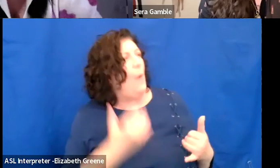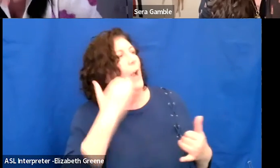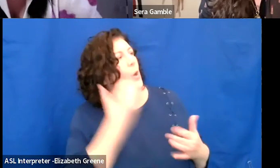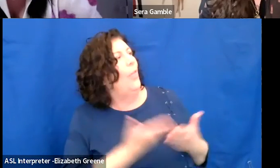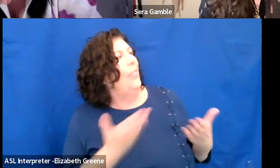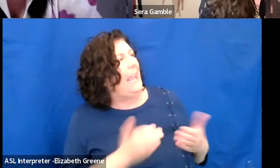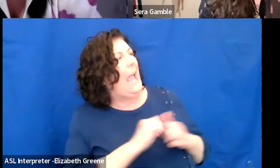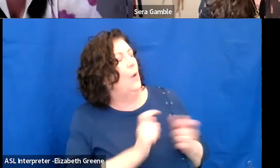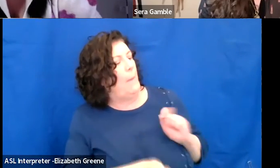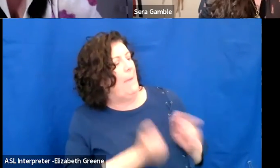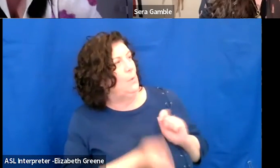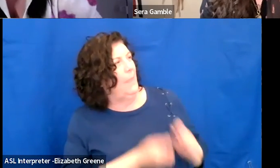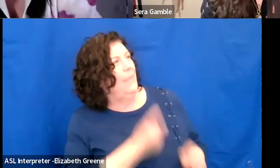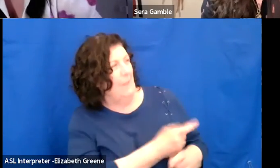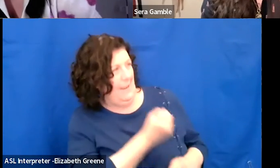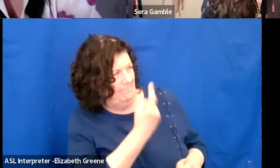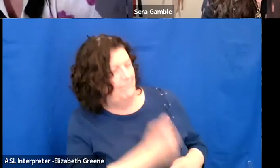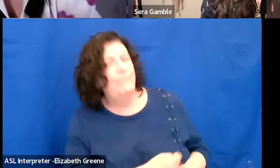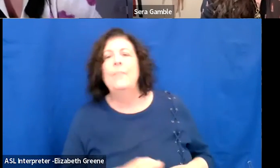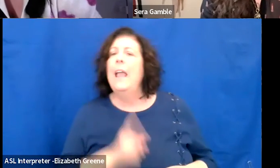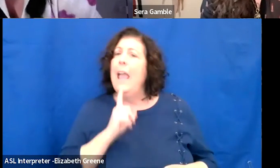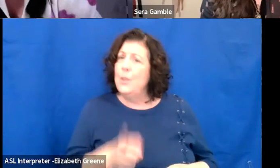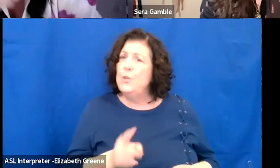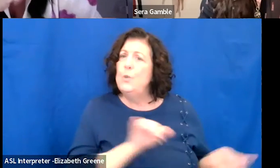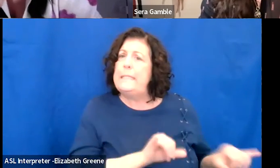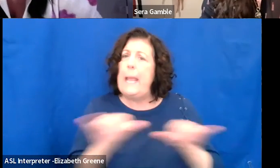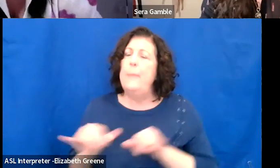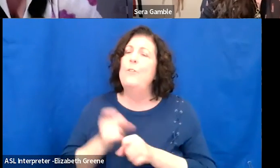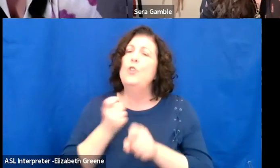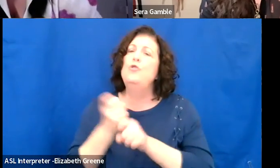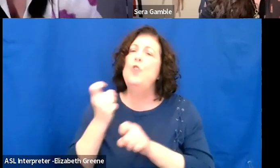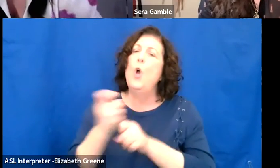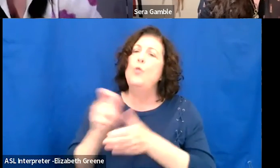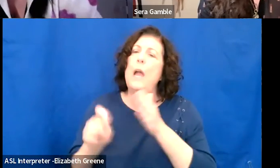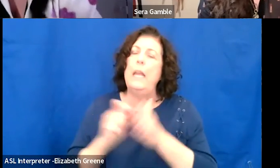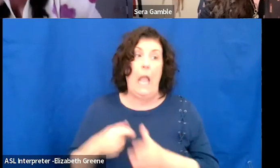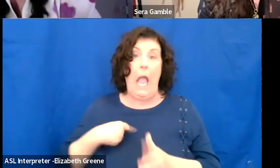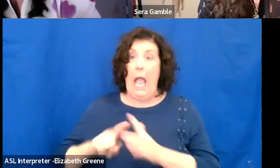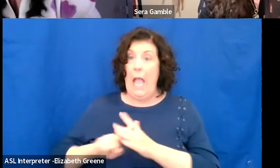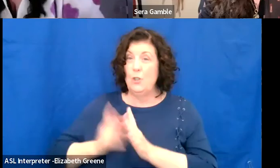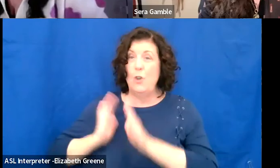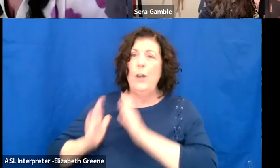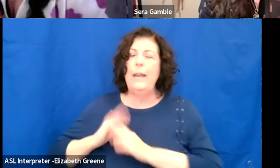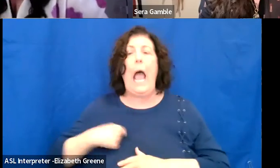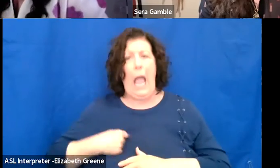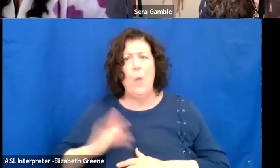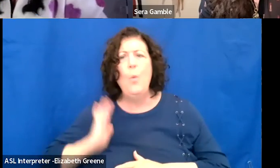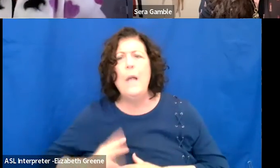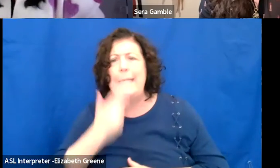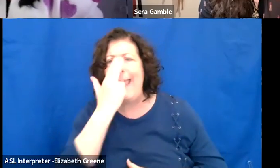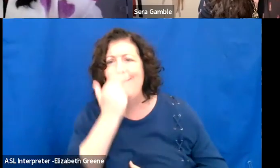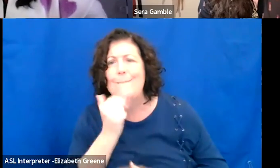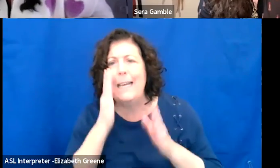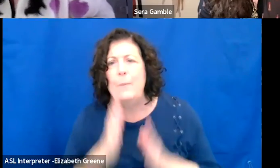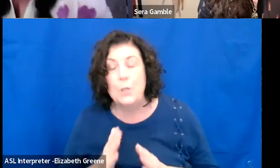would say the same is true structure. And I would say the same is true with joke writing. When I started out, I think I was a funny person. A funny person